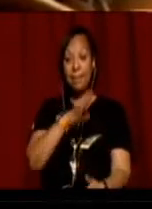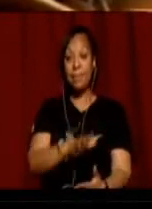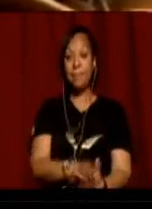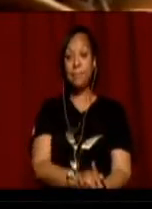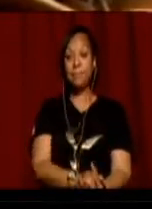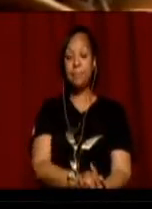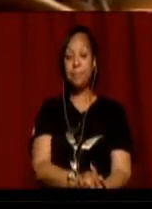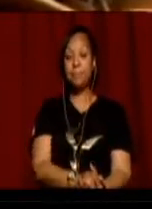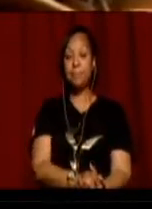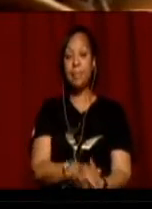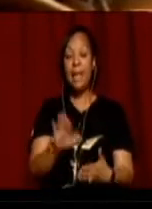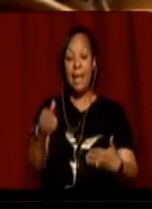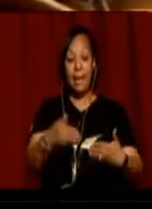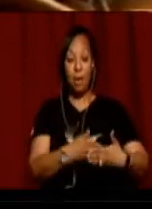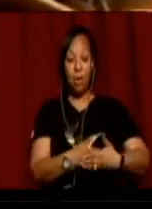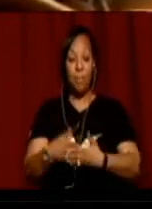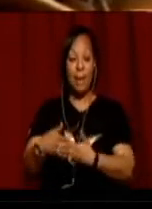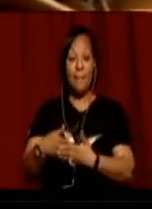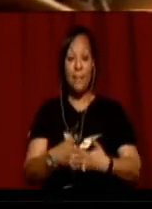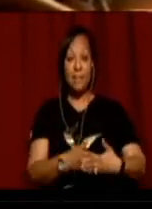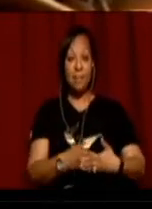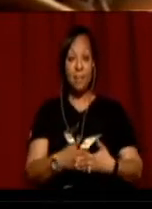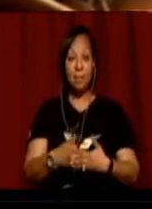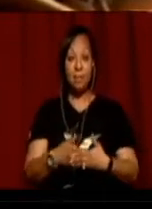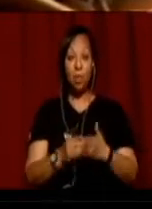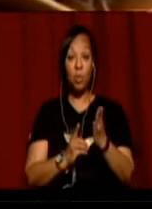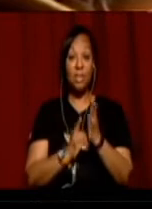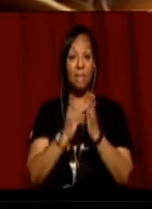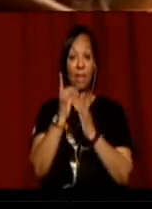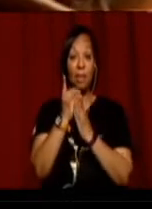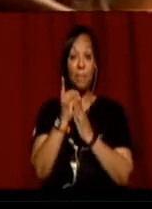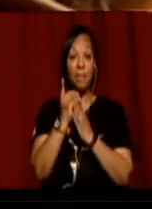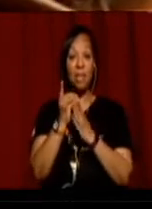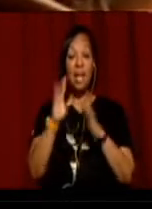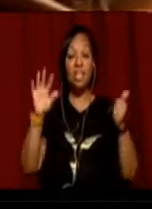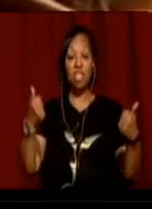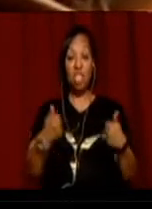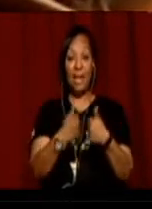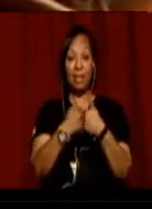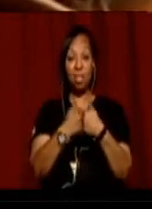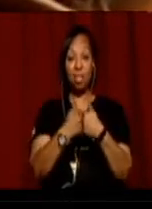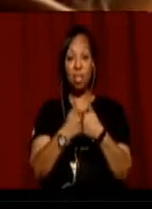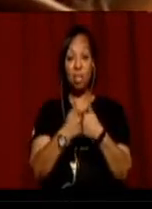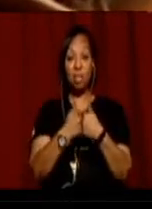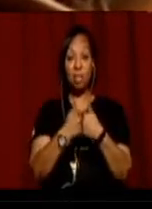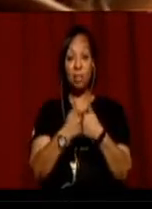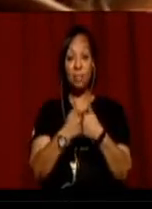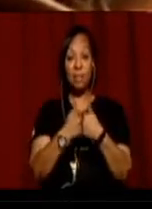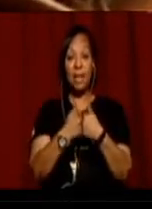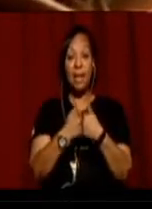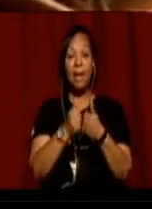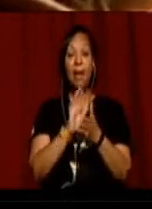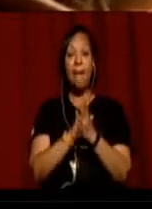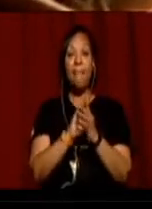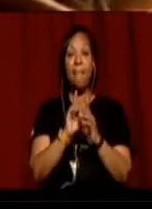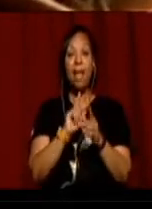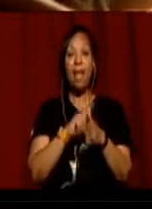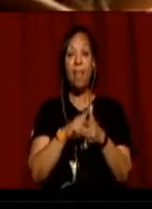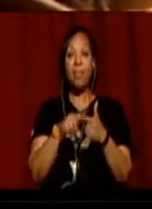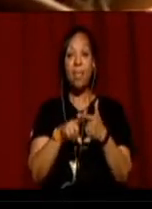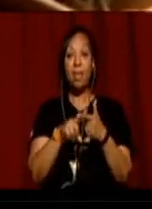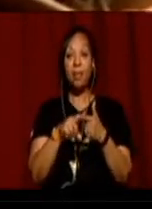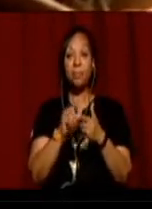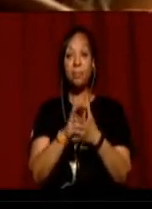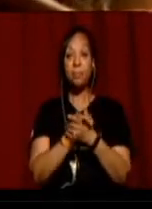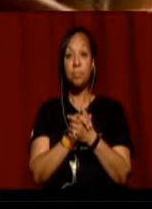and newborns that were born with developmental challenges. And we have home nurses that go and interact with